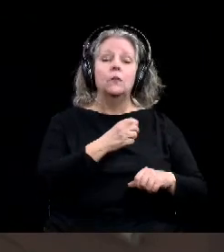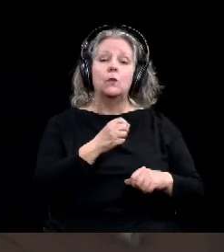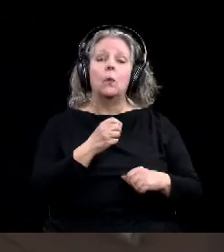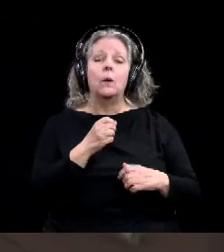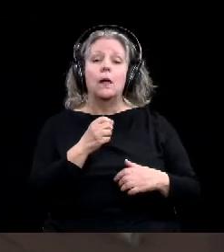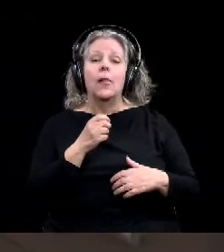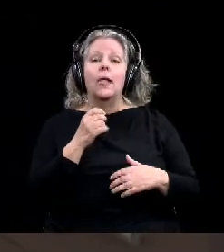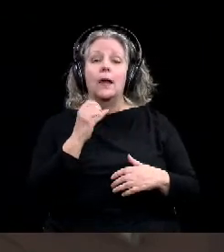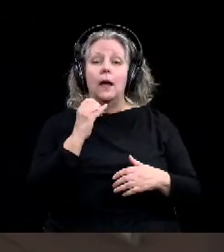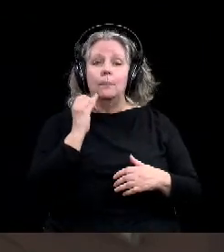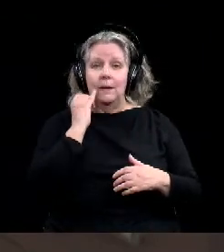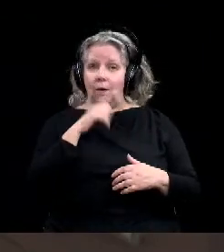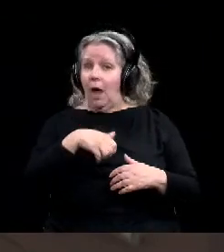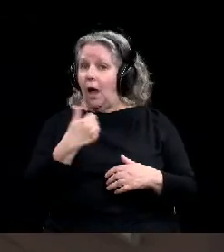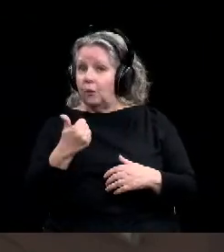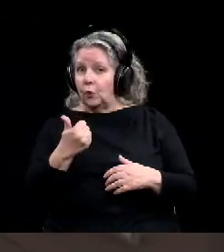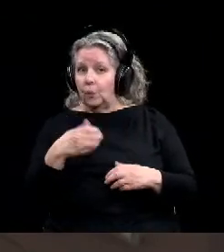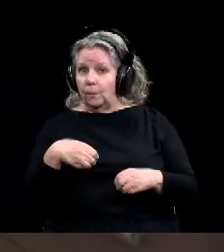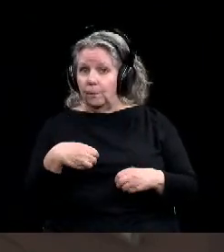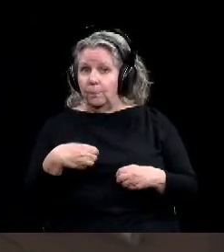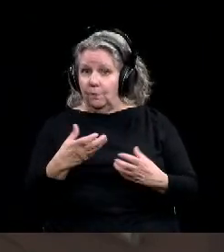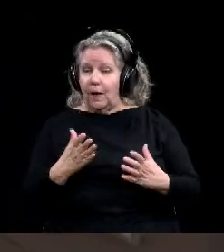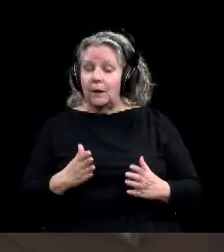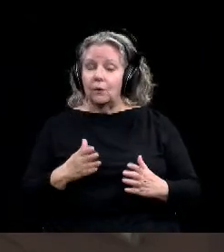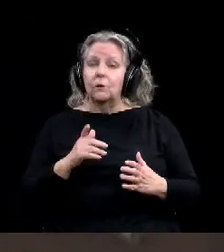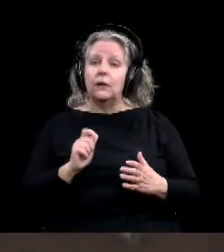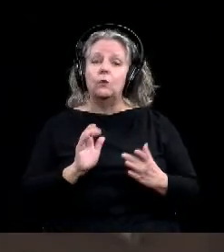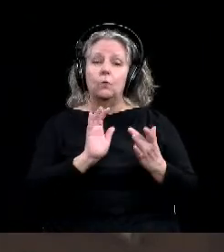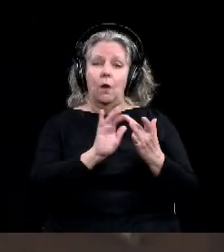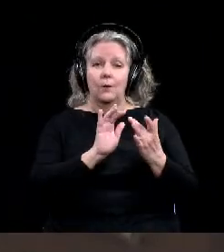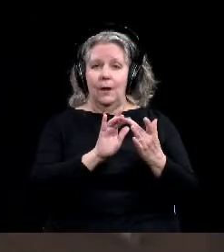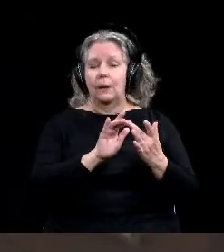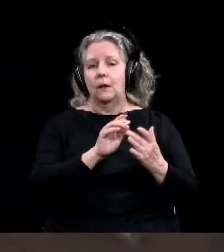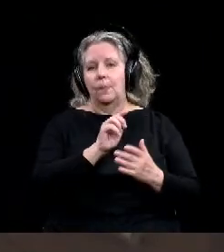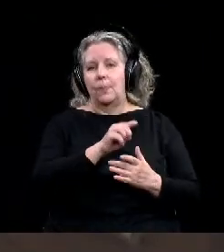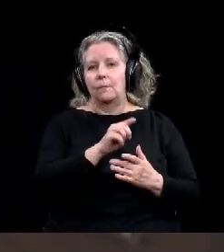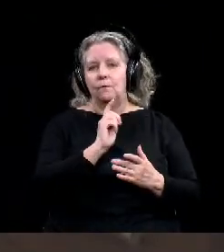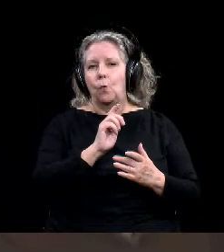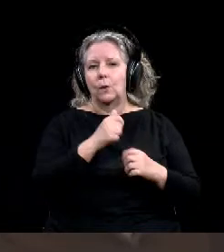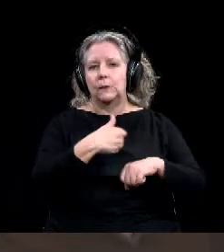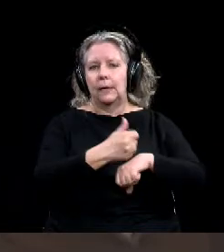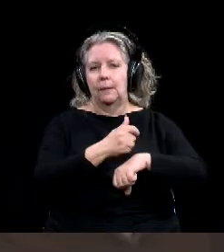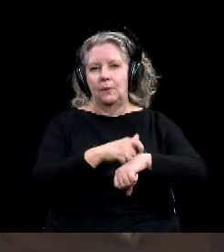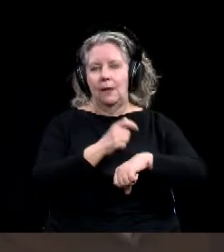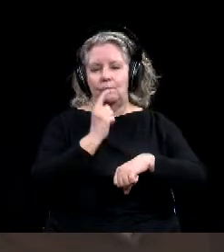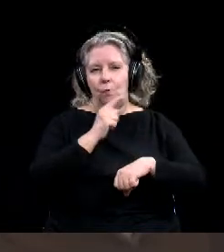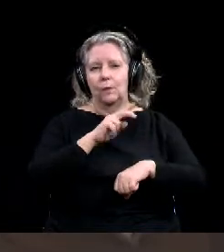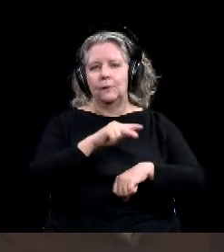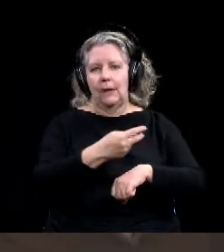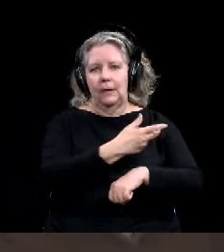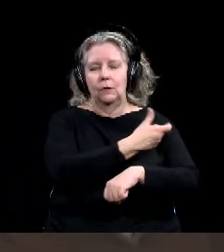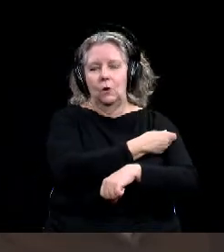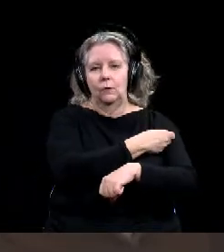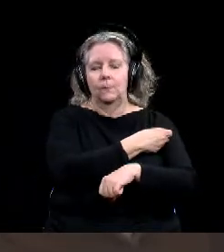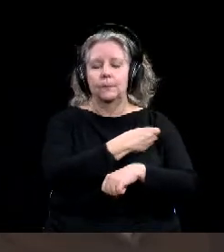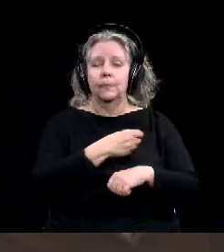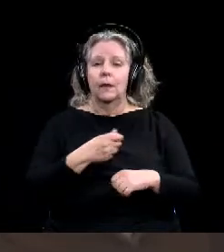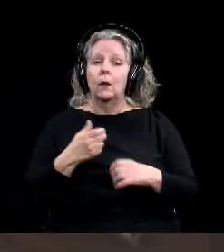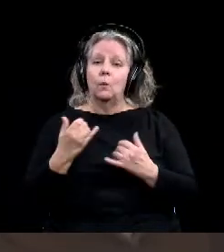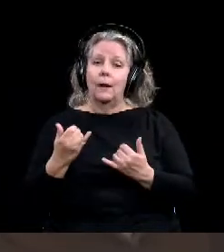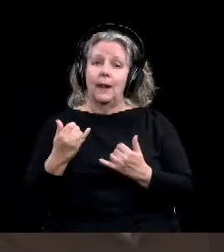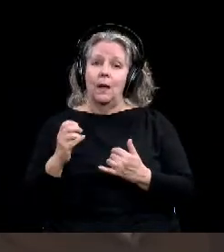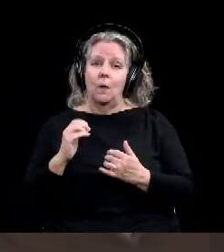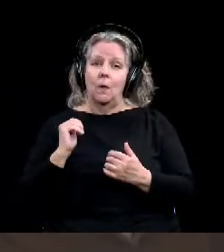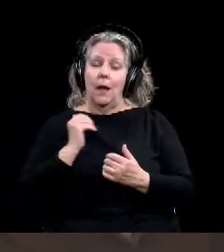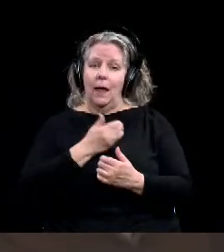schedule their second dose. To date, the health district has been administering the Moderna vaccine, which requires at least a 4-week period between the